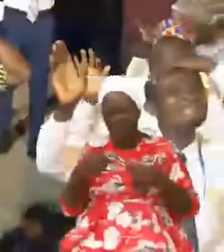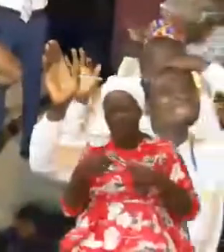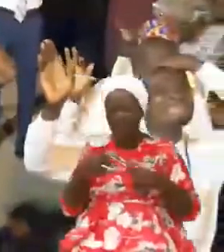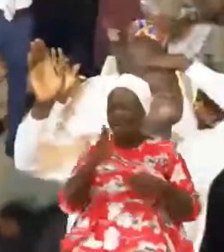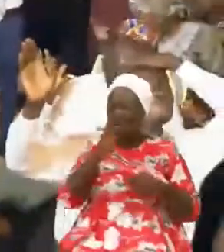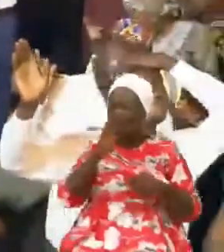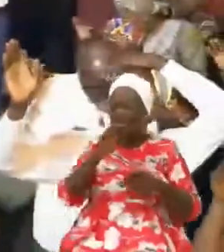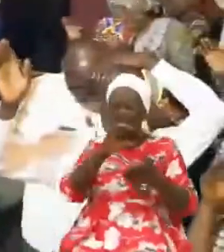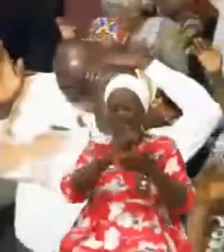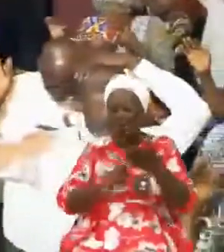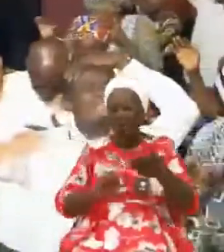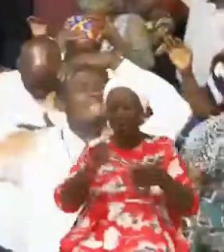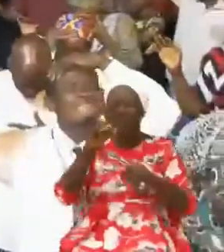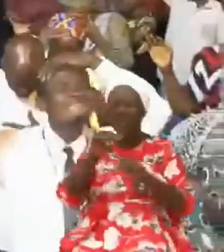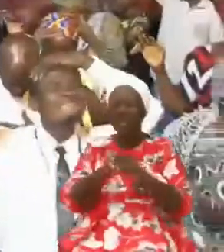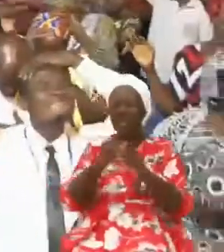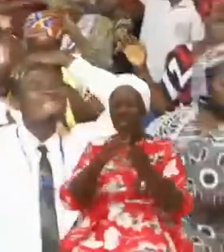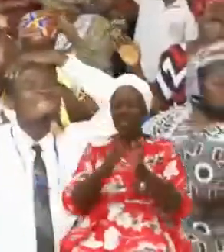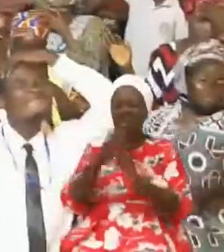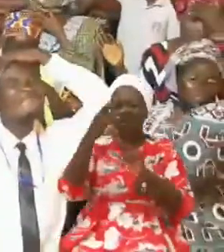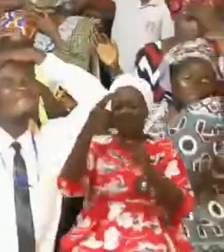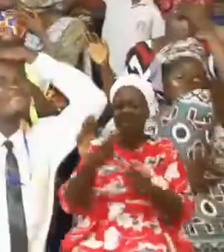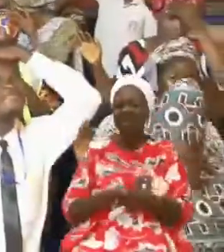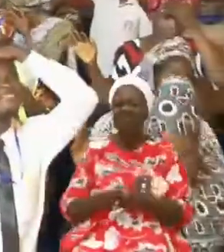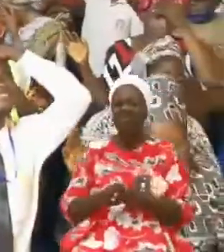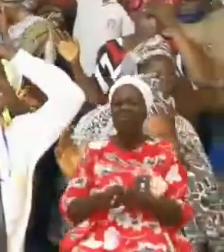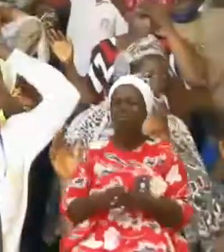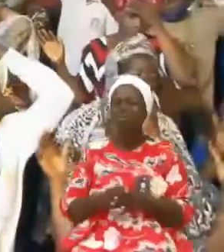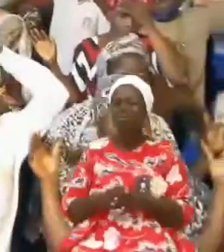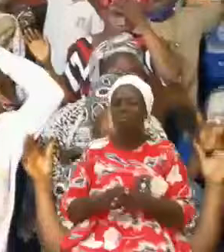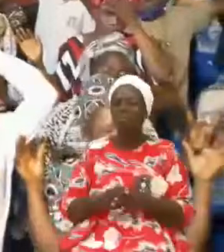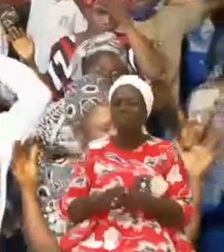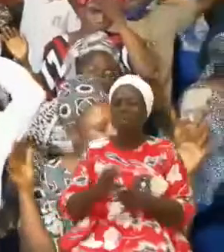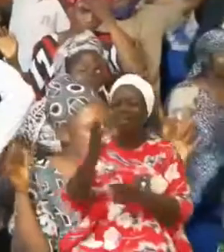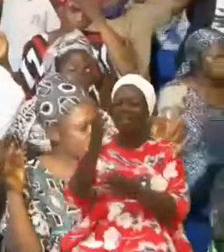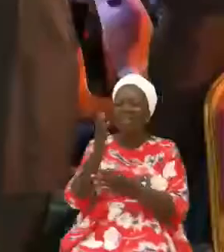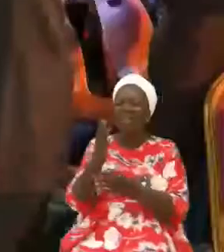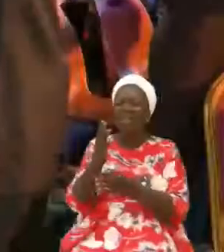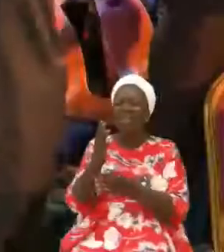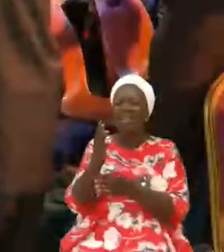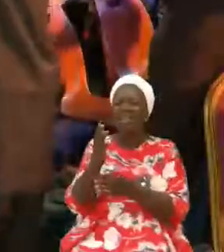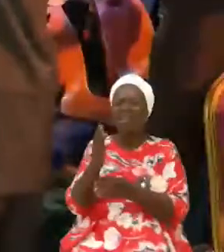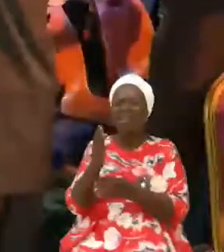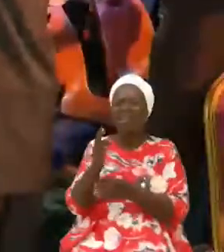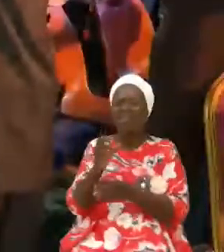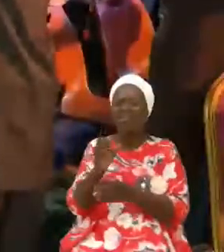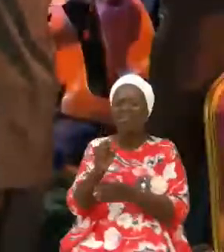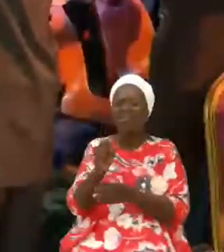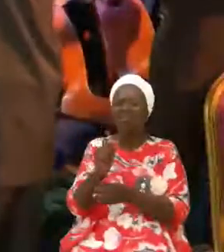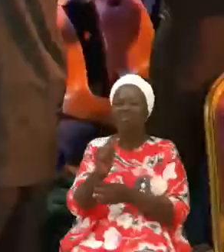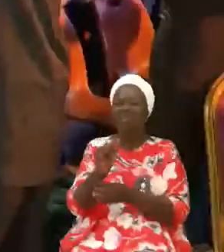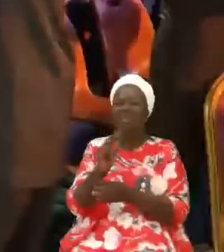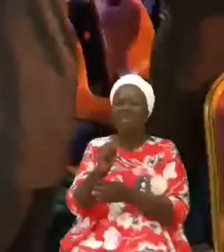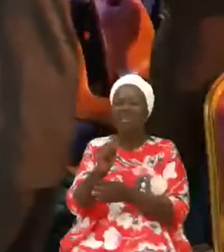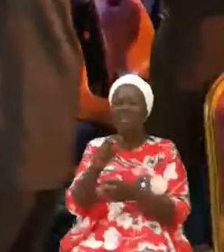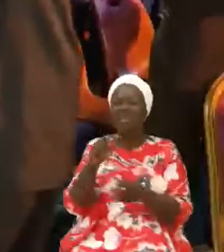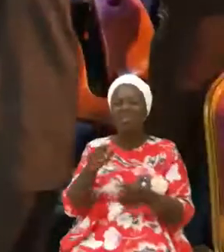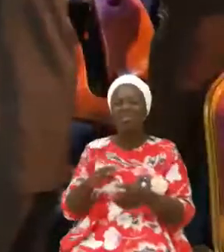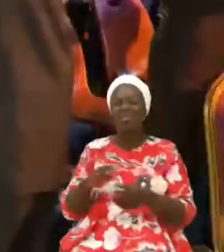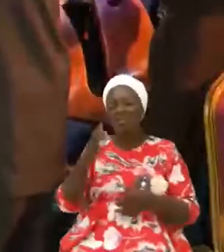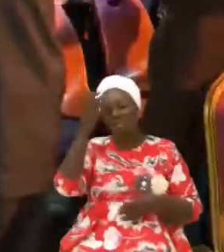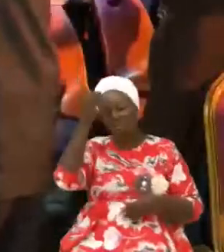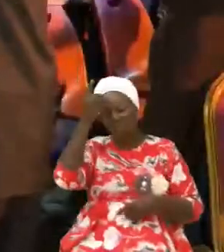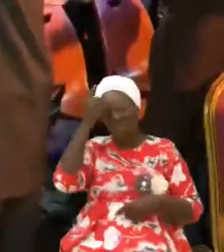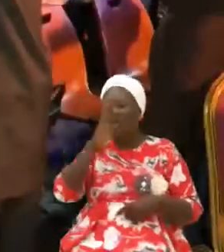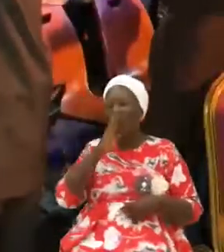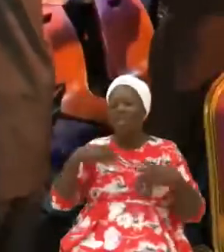internal sickness, internal pain be removed in Jesus' name. Skin disease